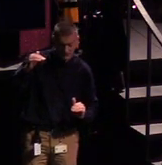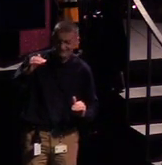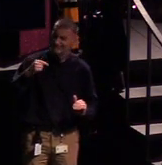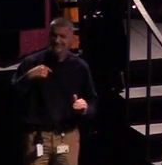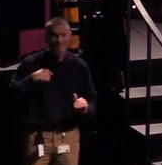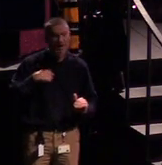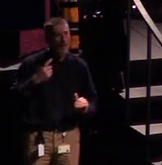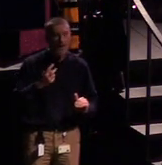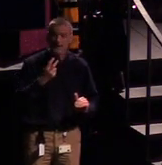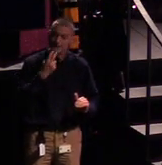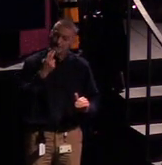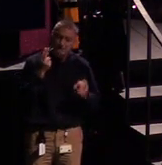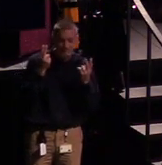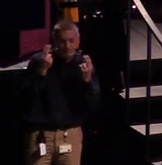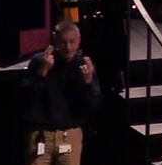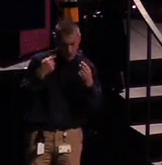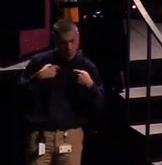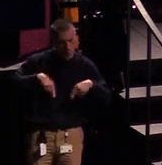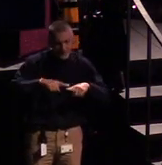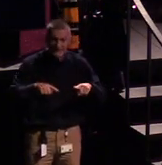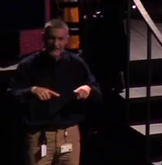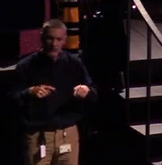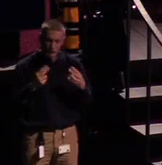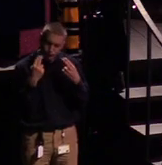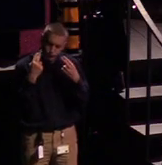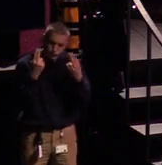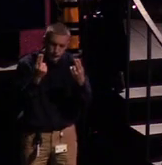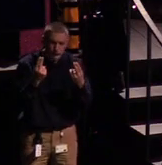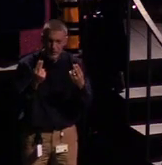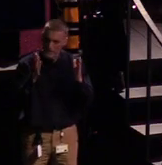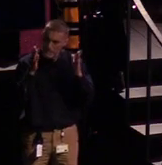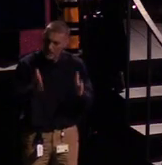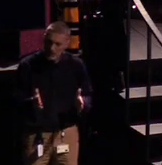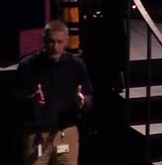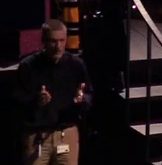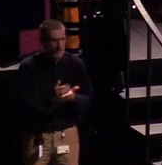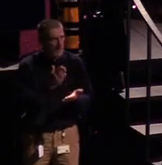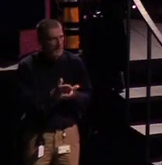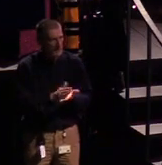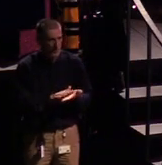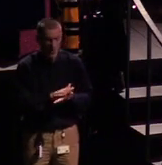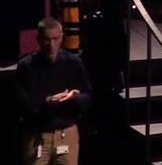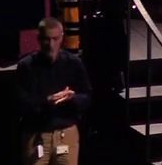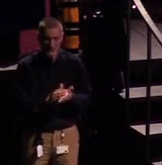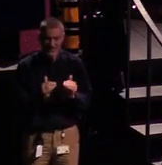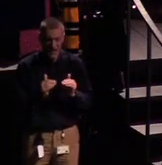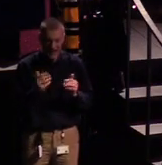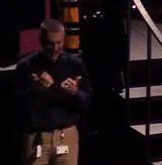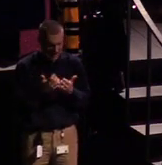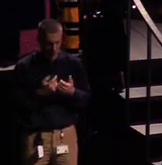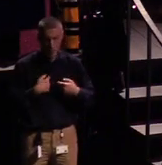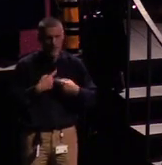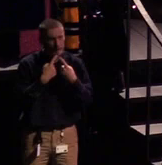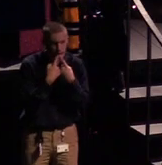or tokenistic acknowledgement either biscuit we have to embed equalizing measured measures in how we